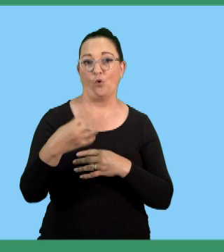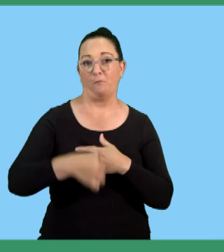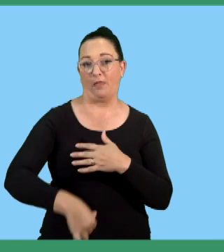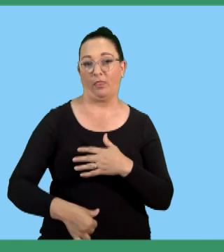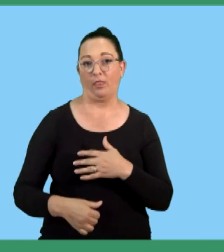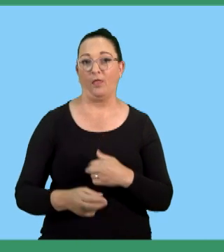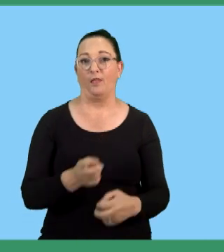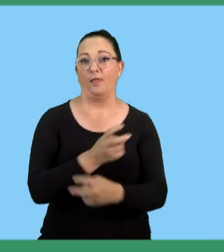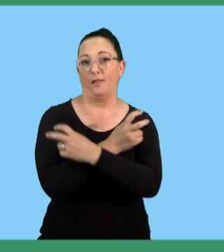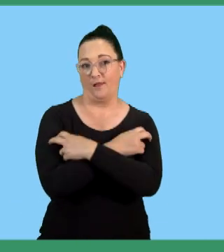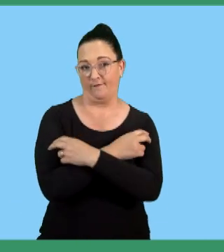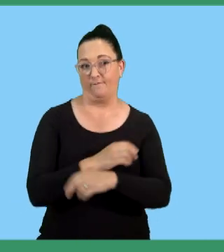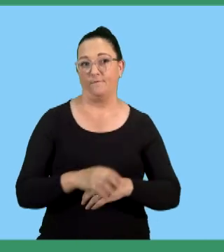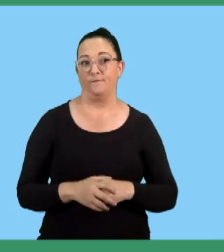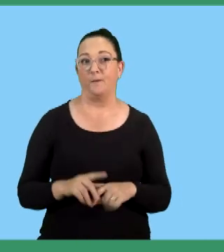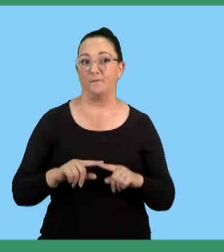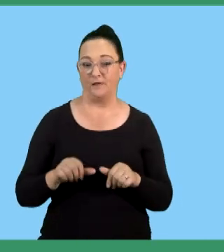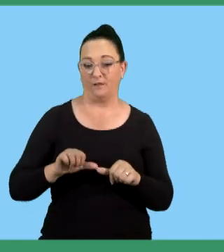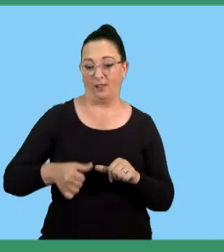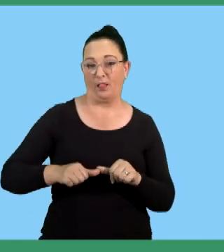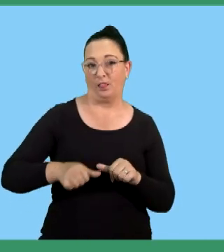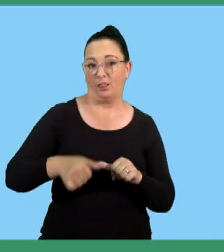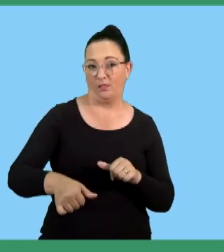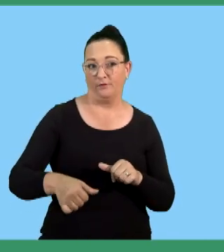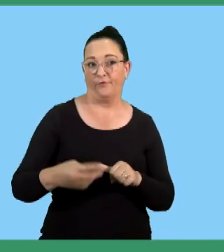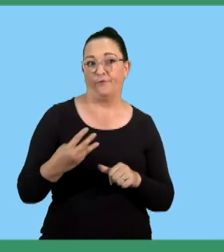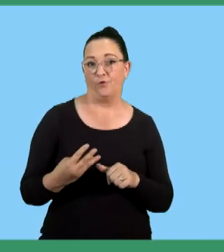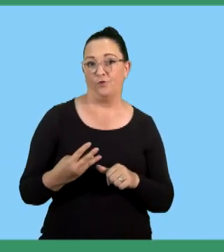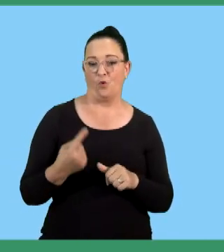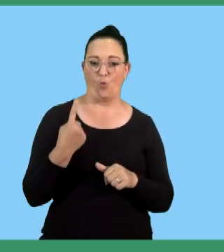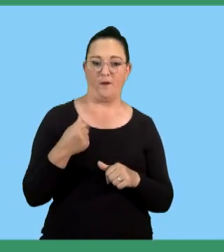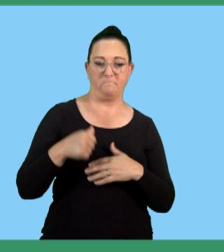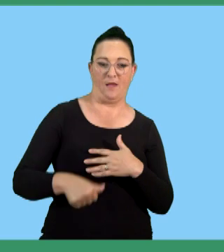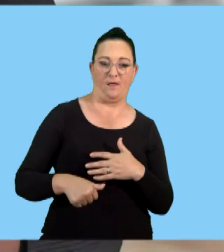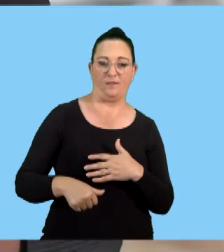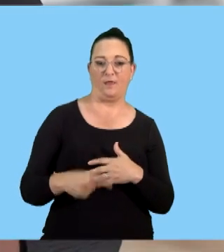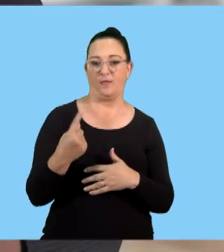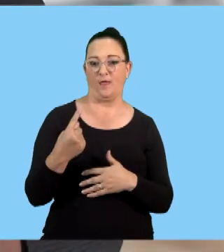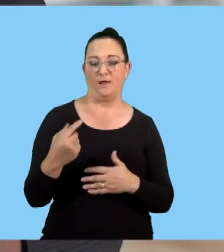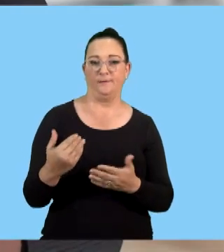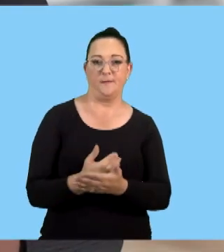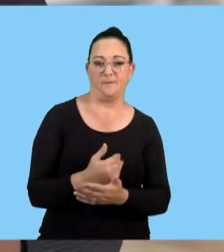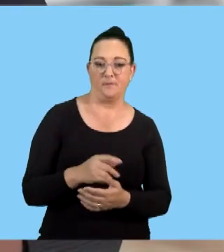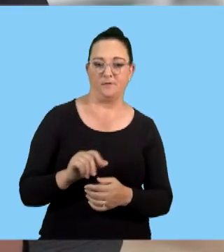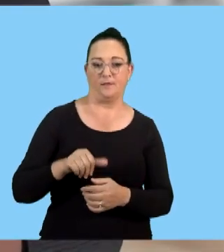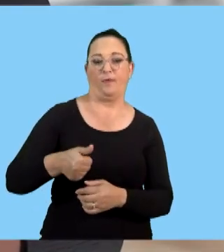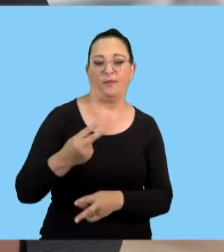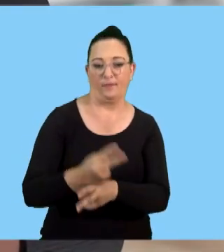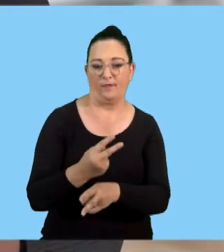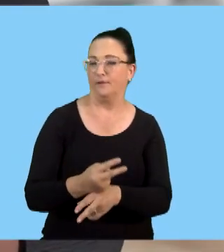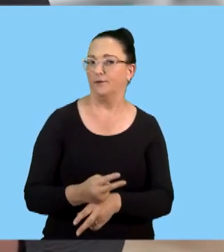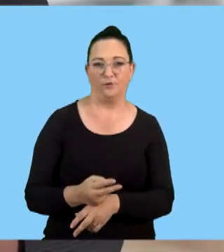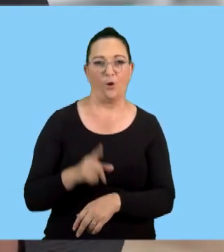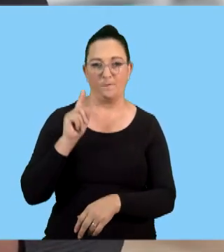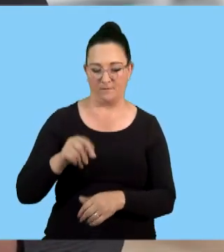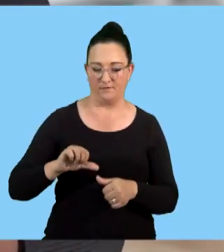months leave. Consecutive, it's important. It can be this month and then you skip the month and then you go on the next month. No, consecutive, it